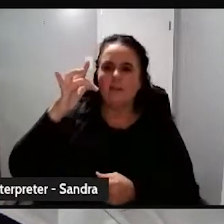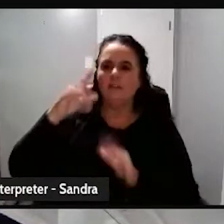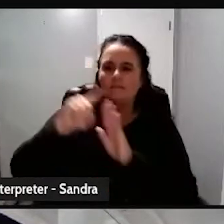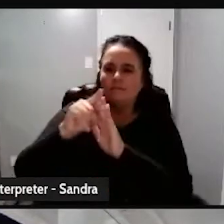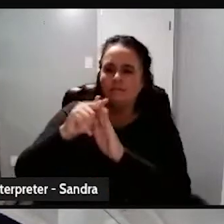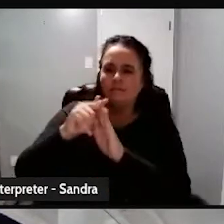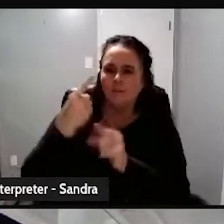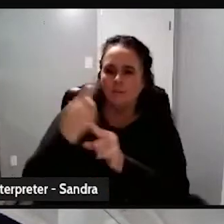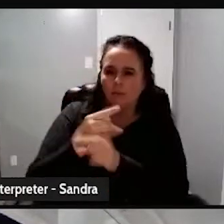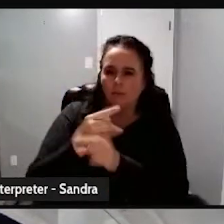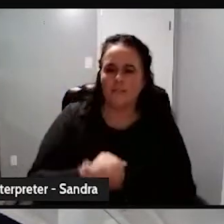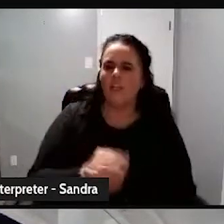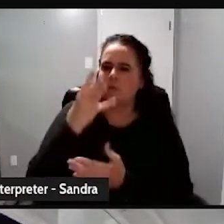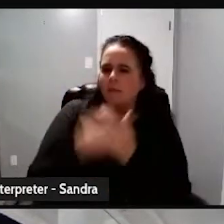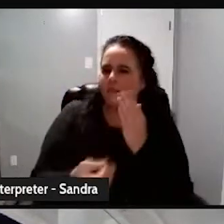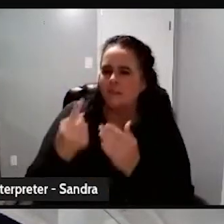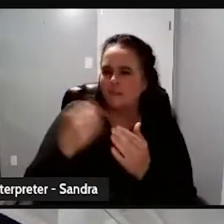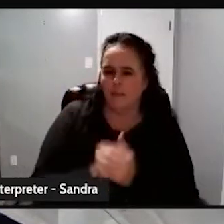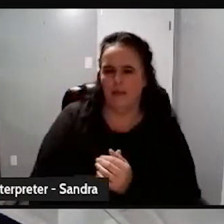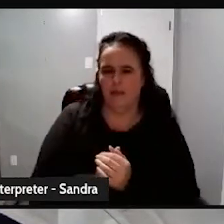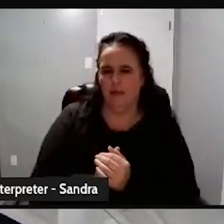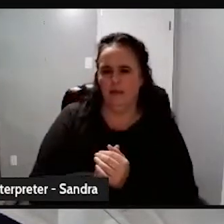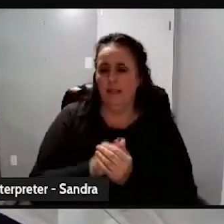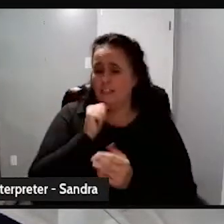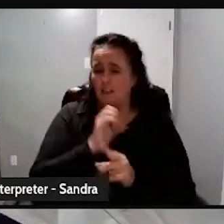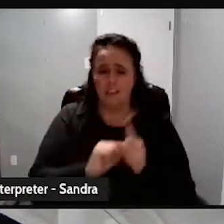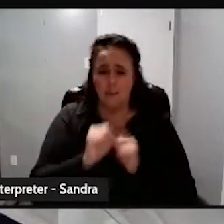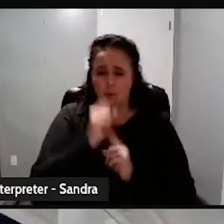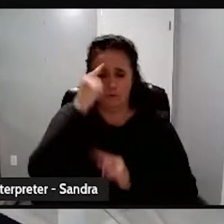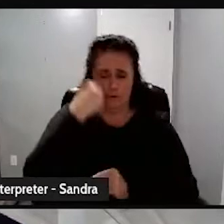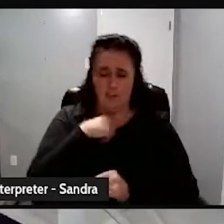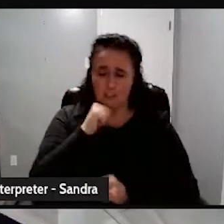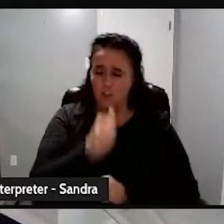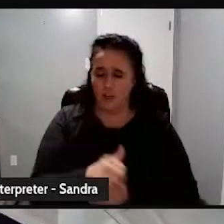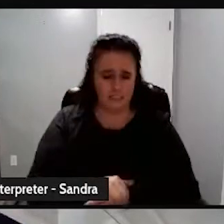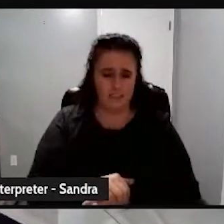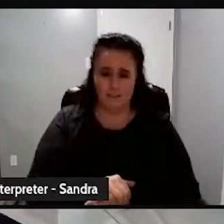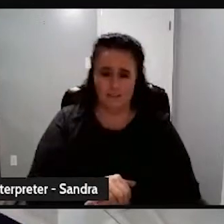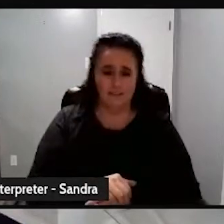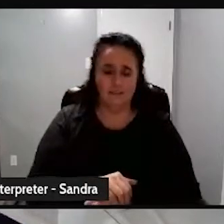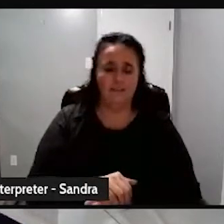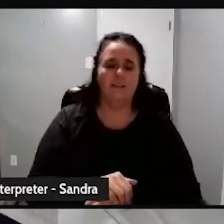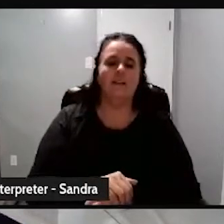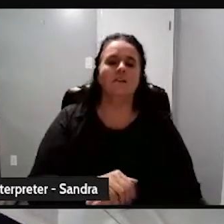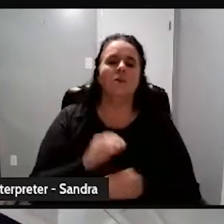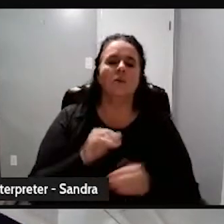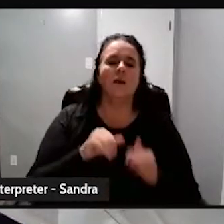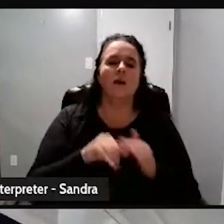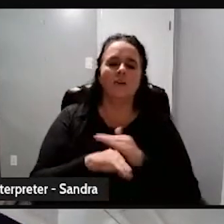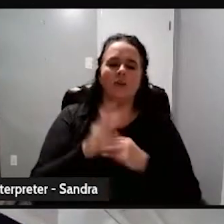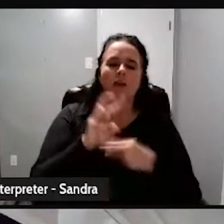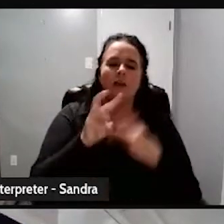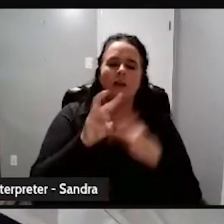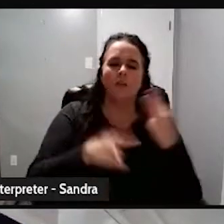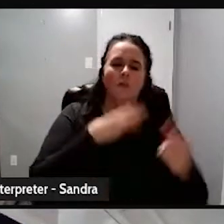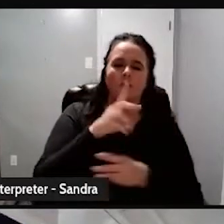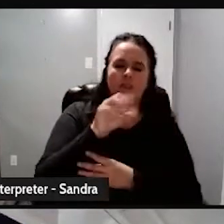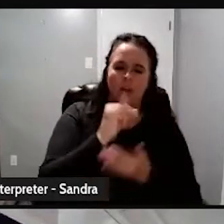case. So for me, entering the world of disability arts gave me access to